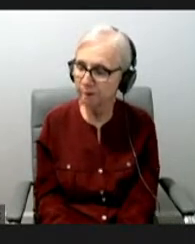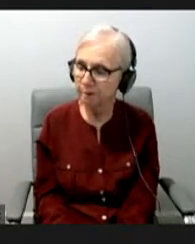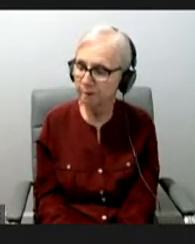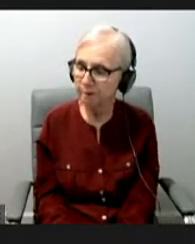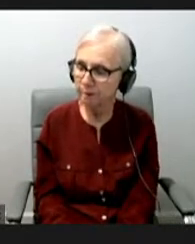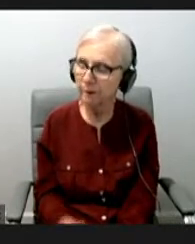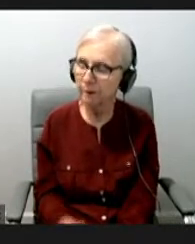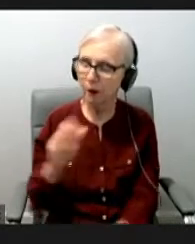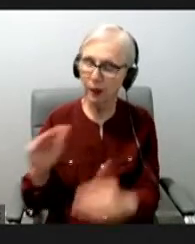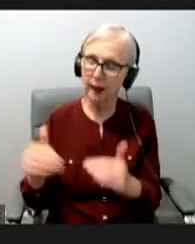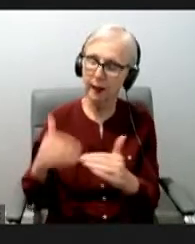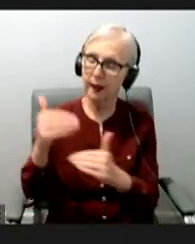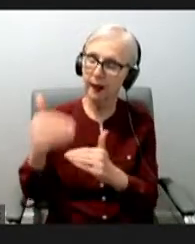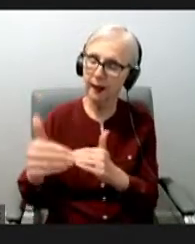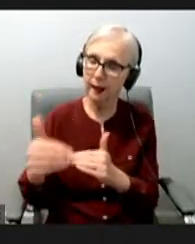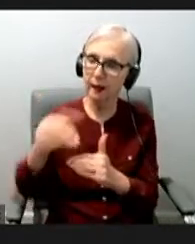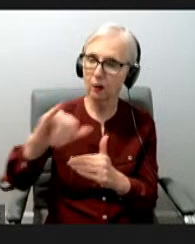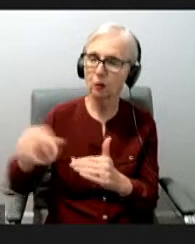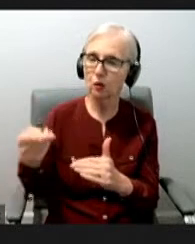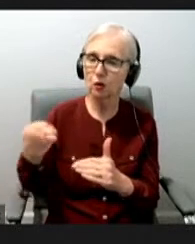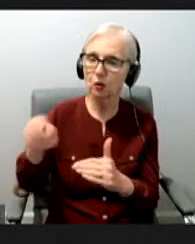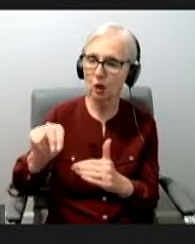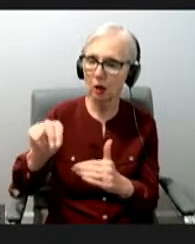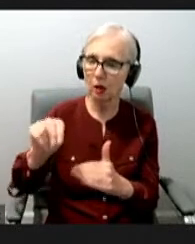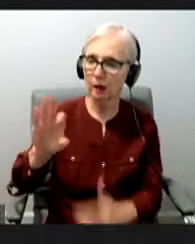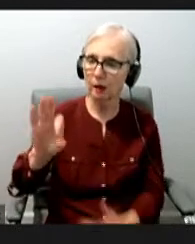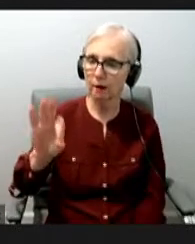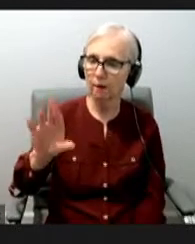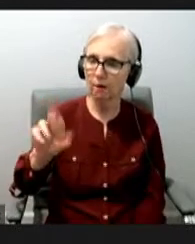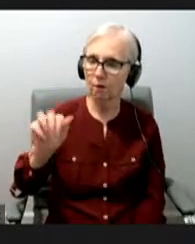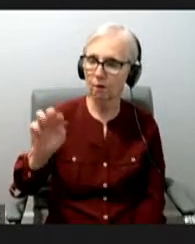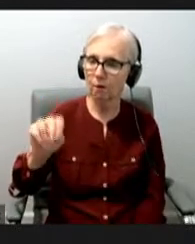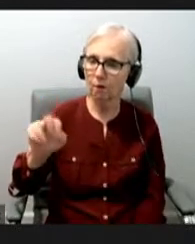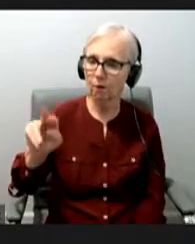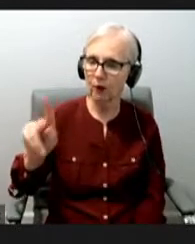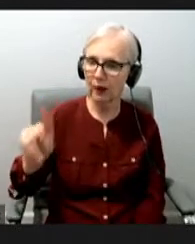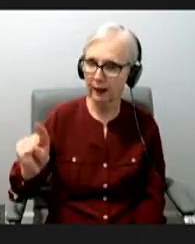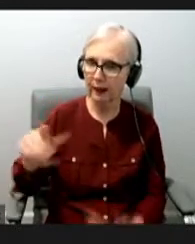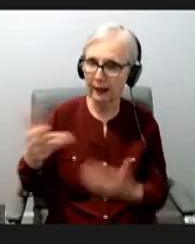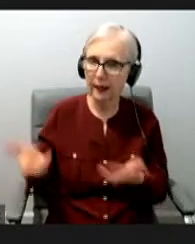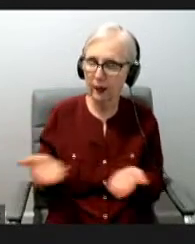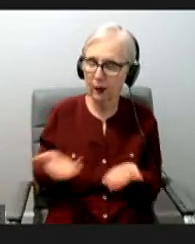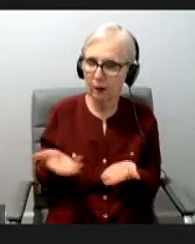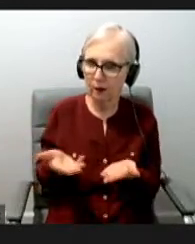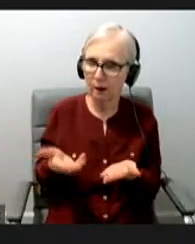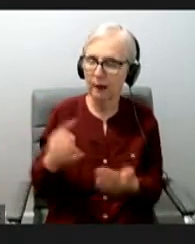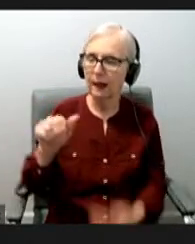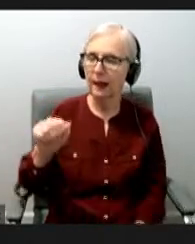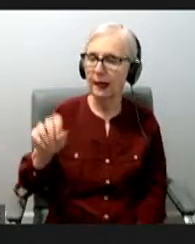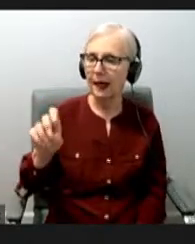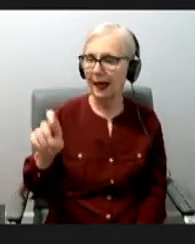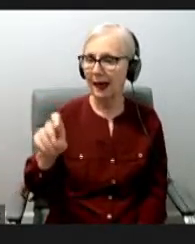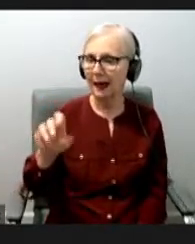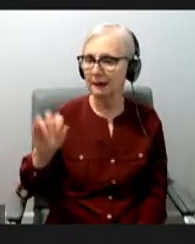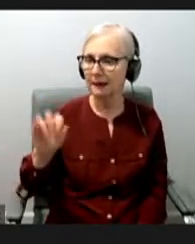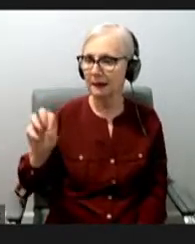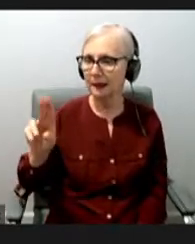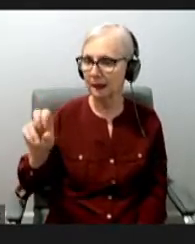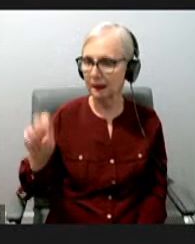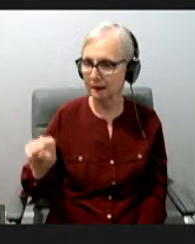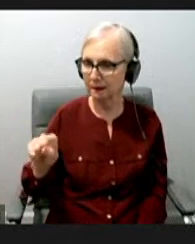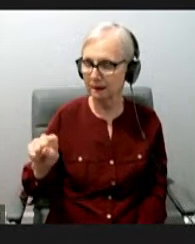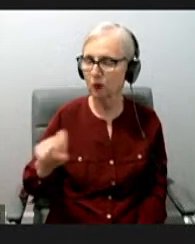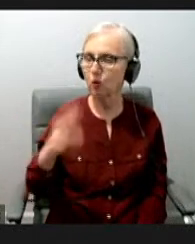All right, let's go to John Frank. Hey, John Frank here at Axios. Two quick